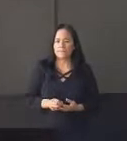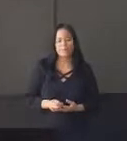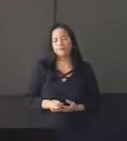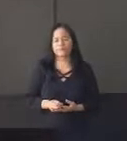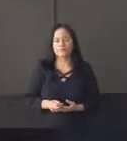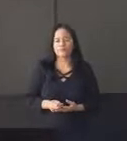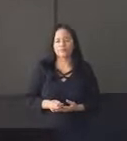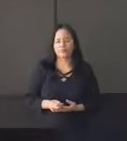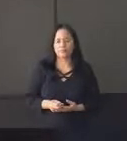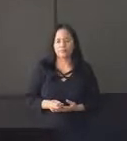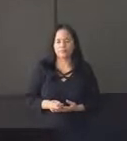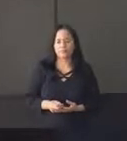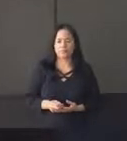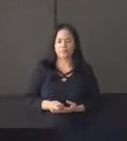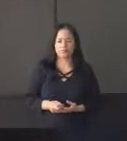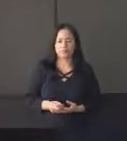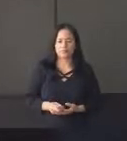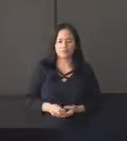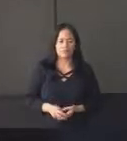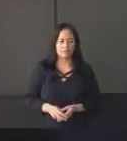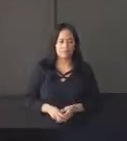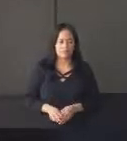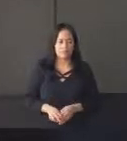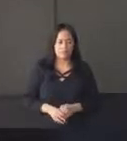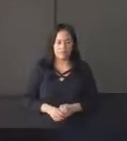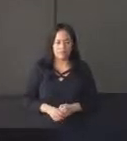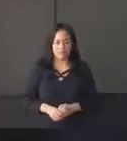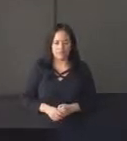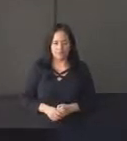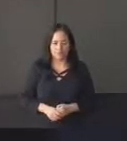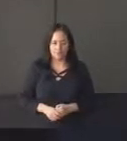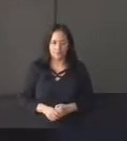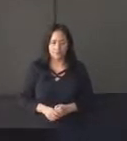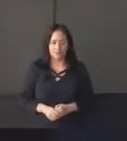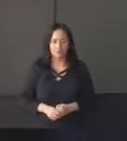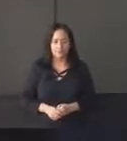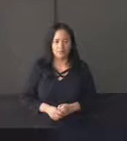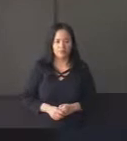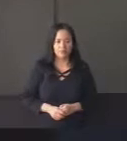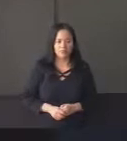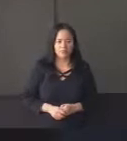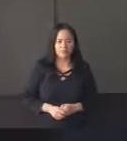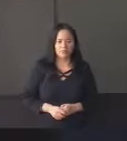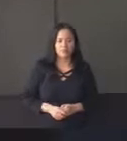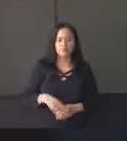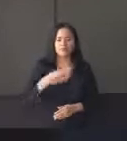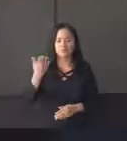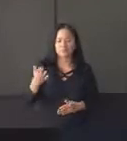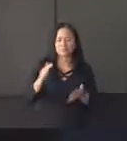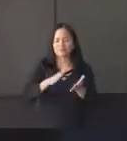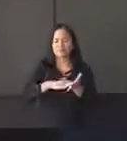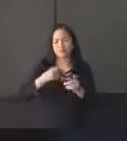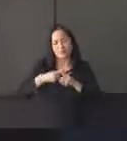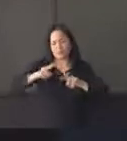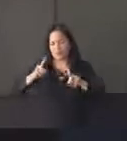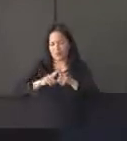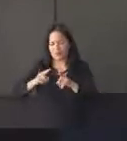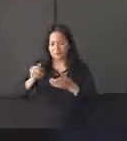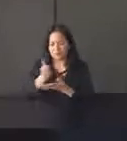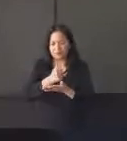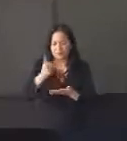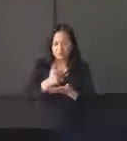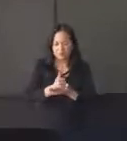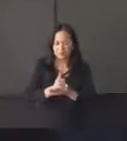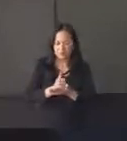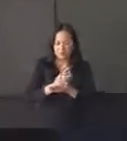that has a dramatic character and many realities. The role of cities and